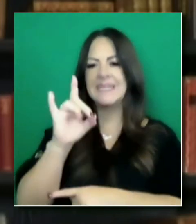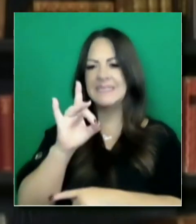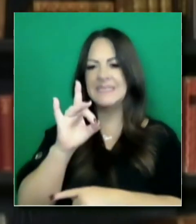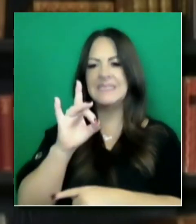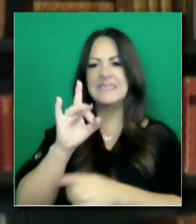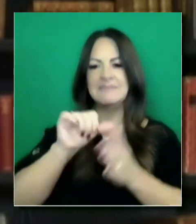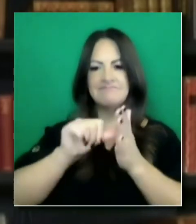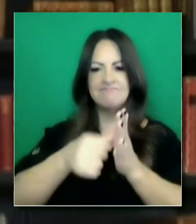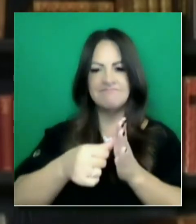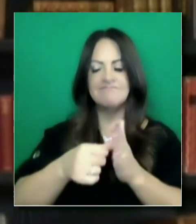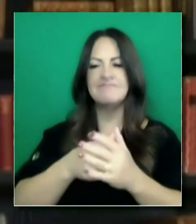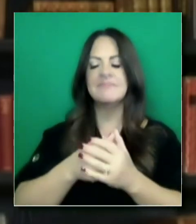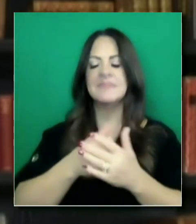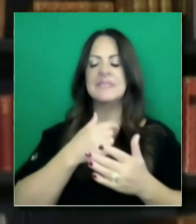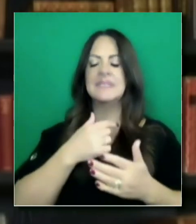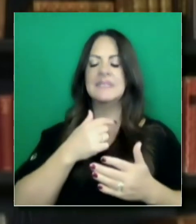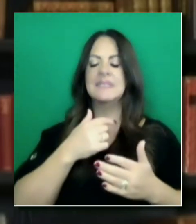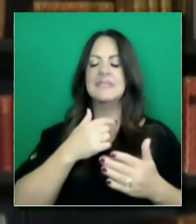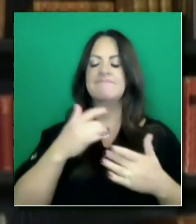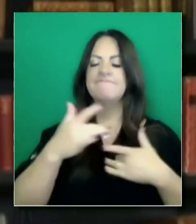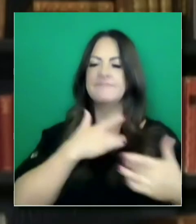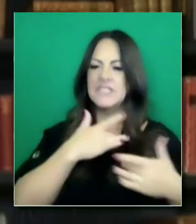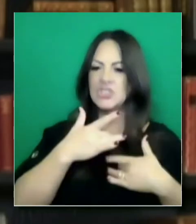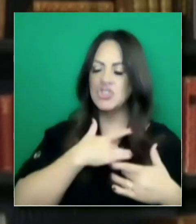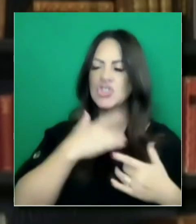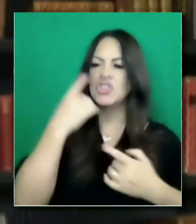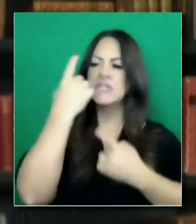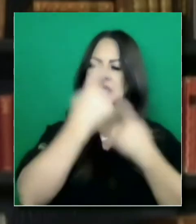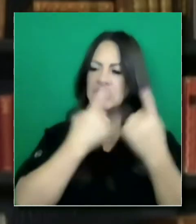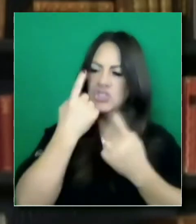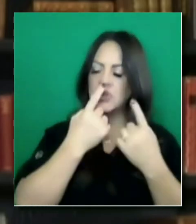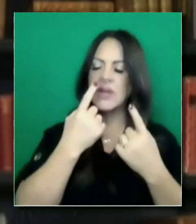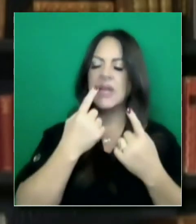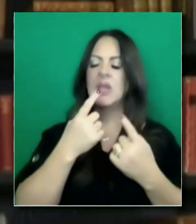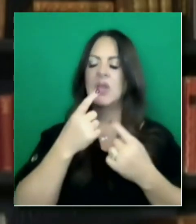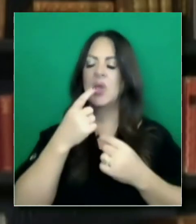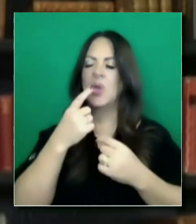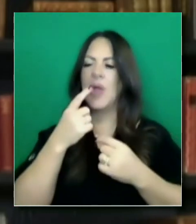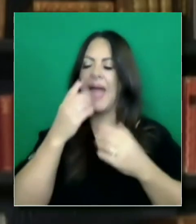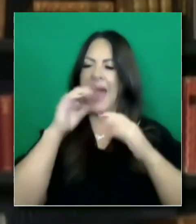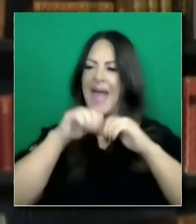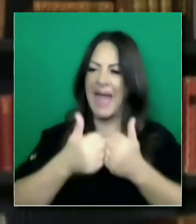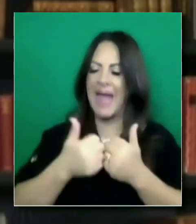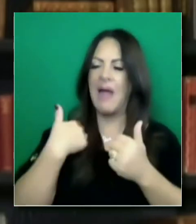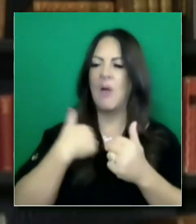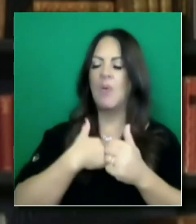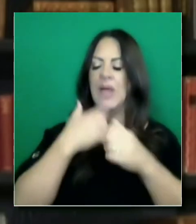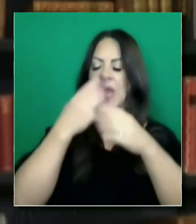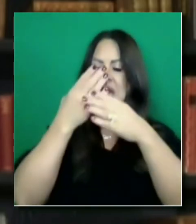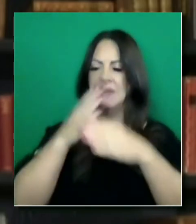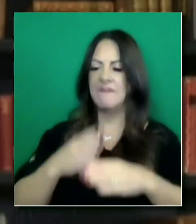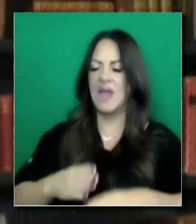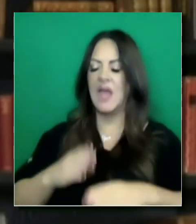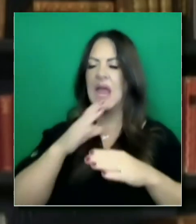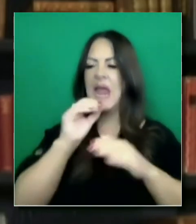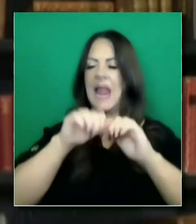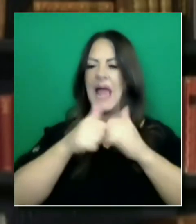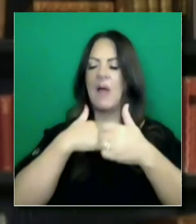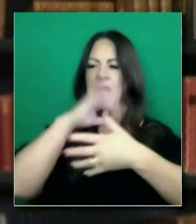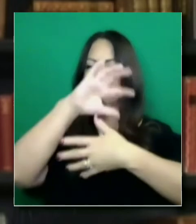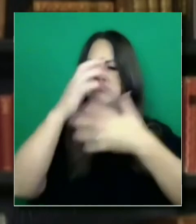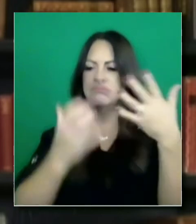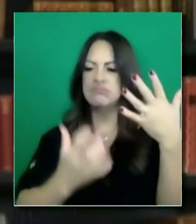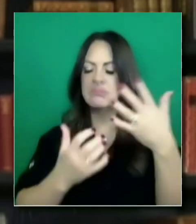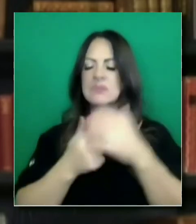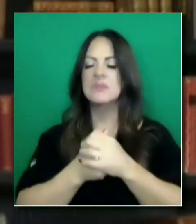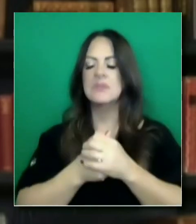of consideration and concern. And I also highlighted just a number of days ago, right before Christmas, our specific efforts working with the